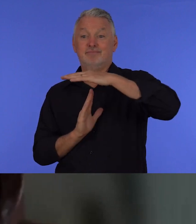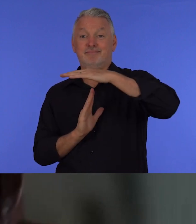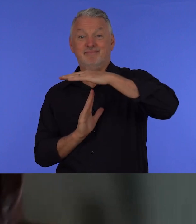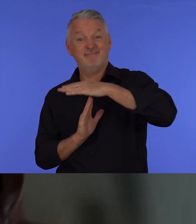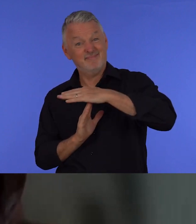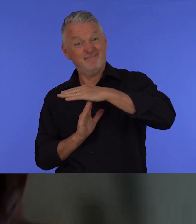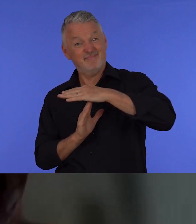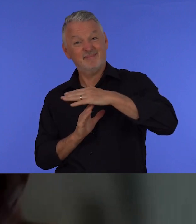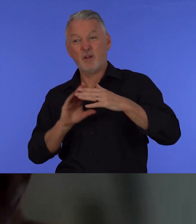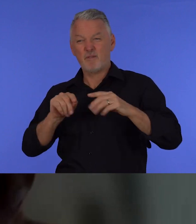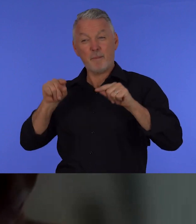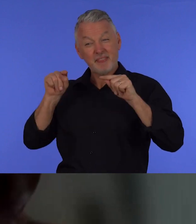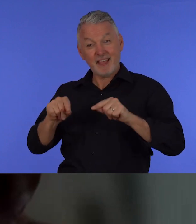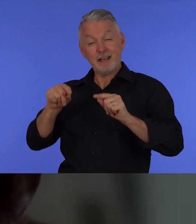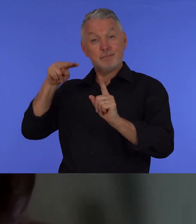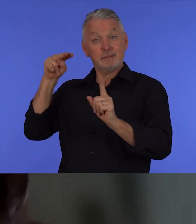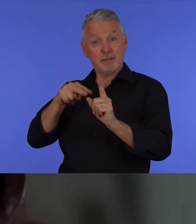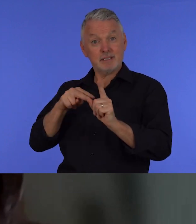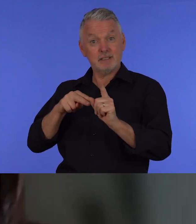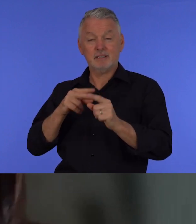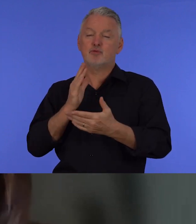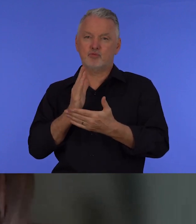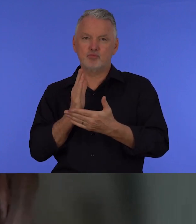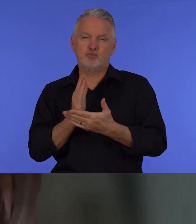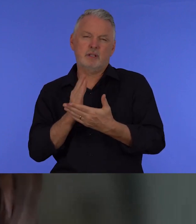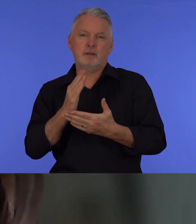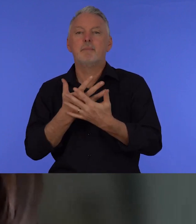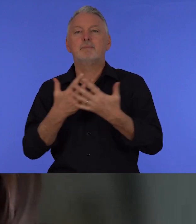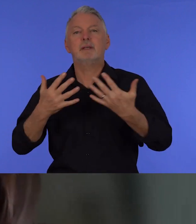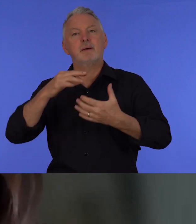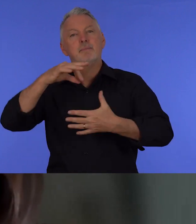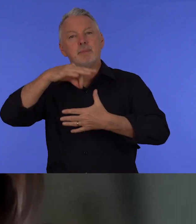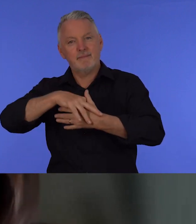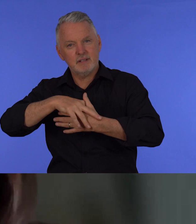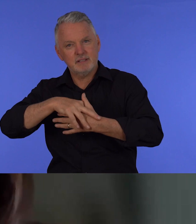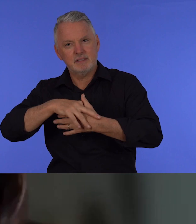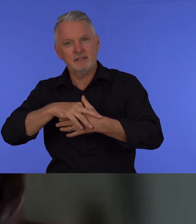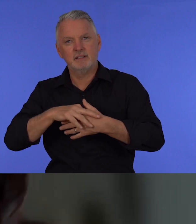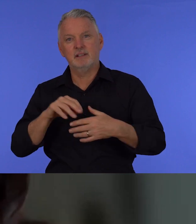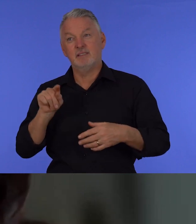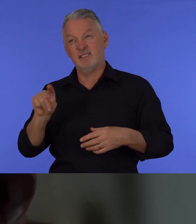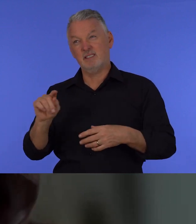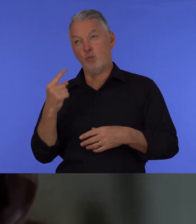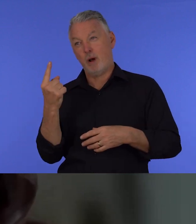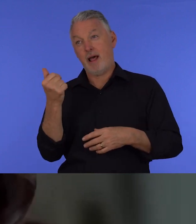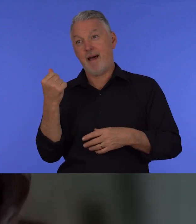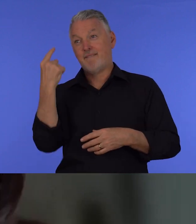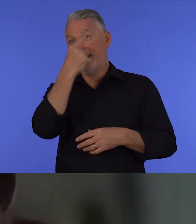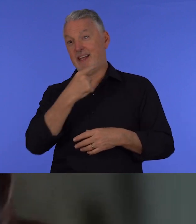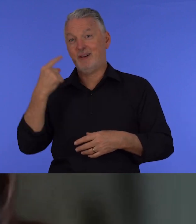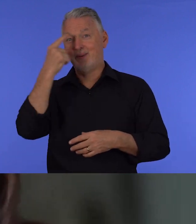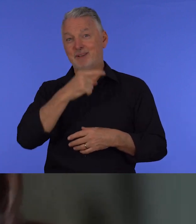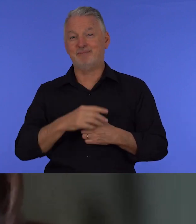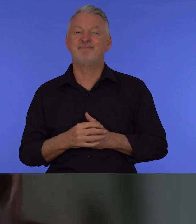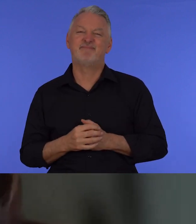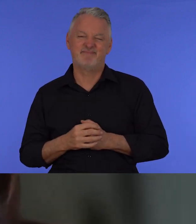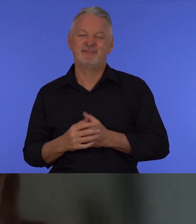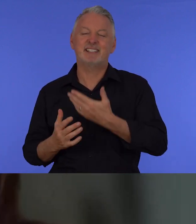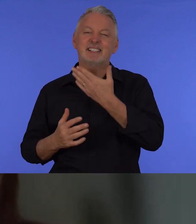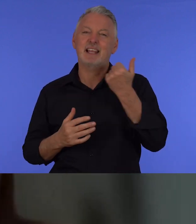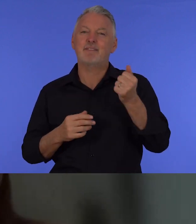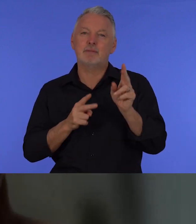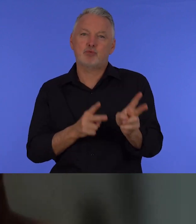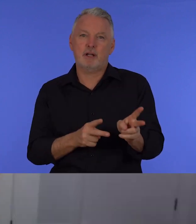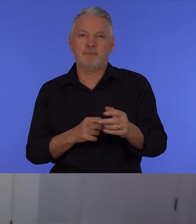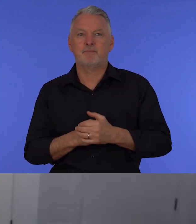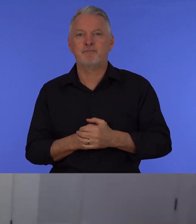time, by ourselves. So from a family perspective, that's a real benefit, I must say. It's an hour and a